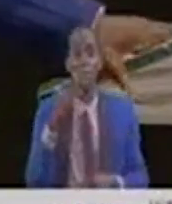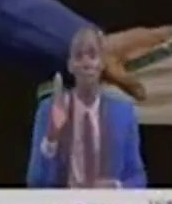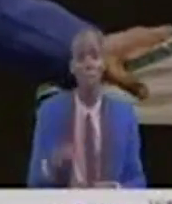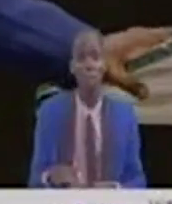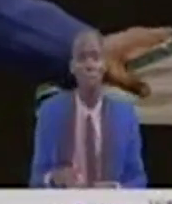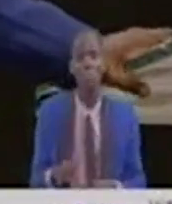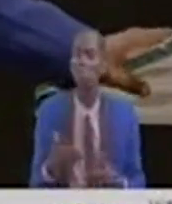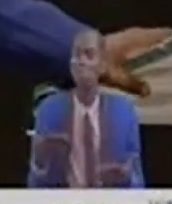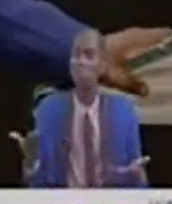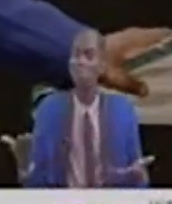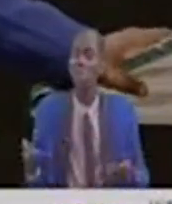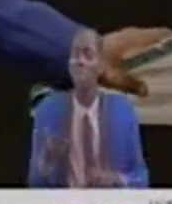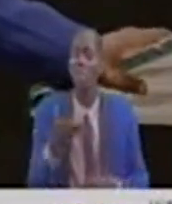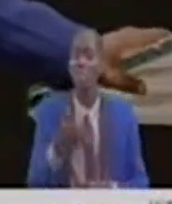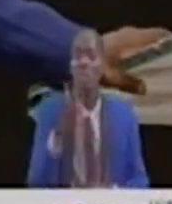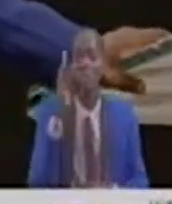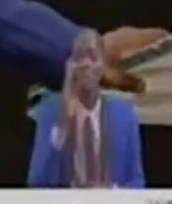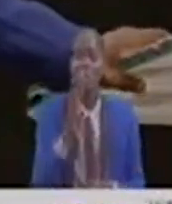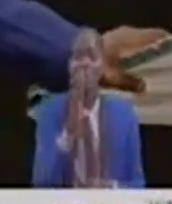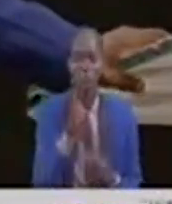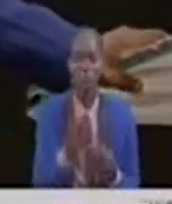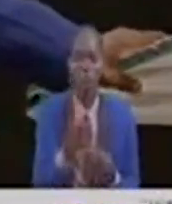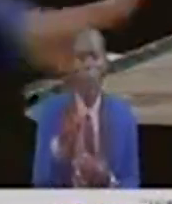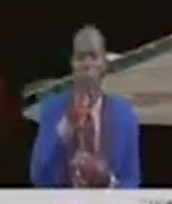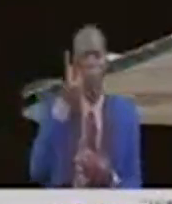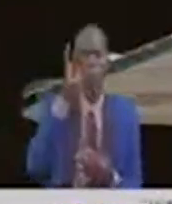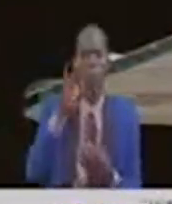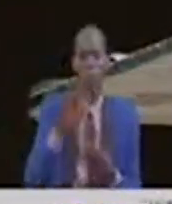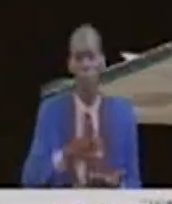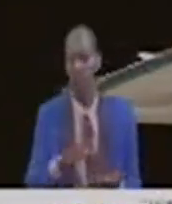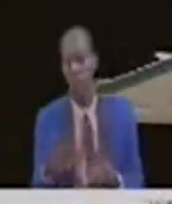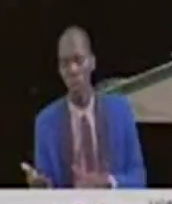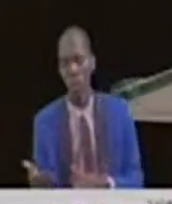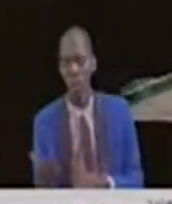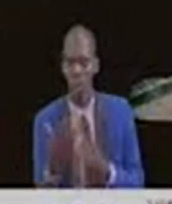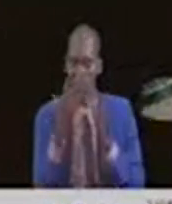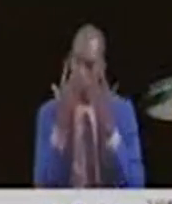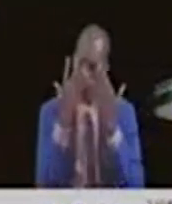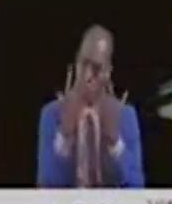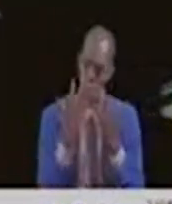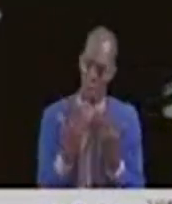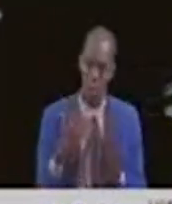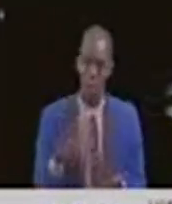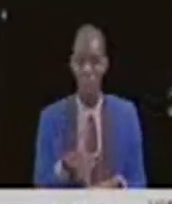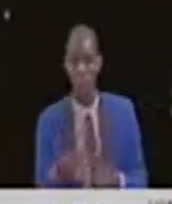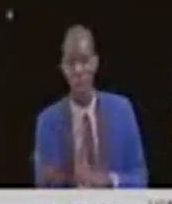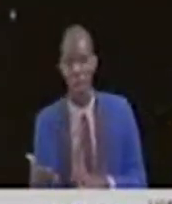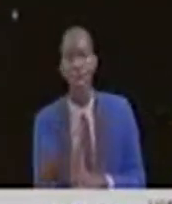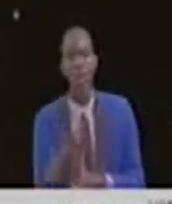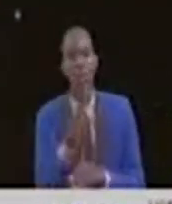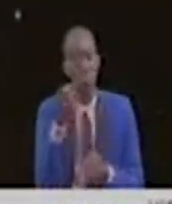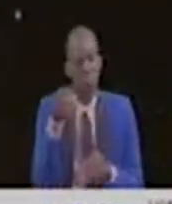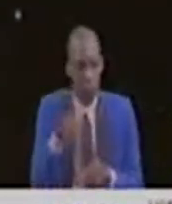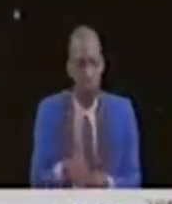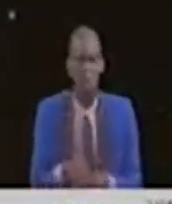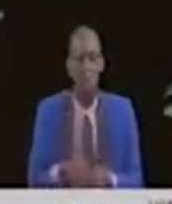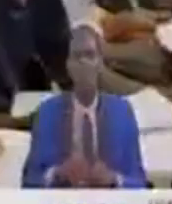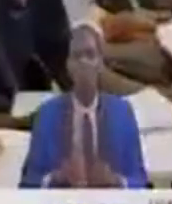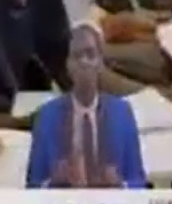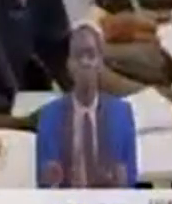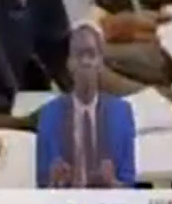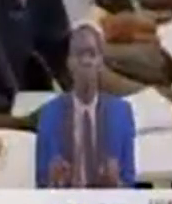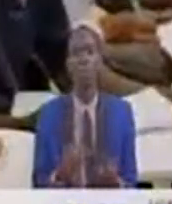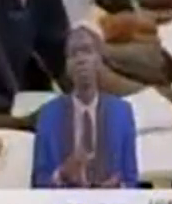spiritual death, there's going to be sad death, and there's going to be the second death after a lifetime of